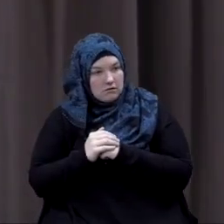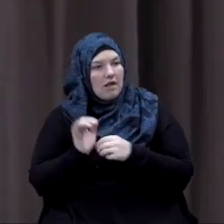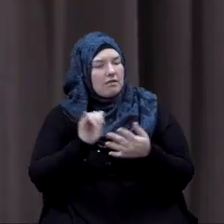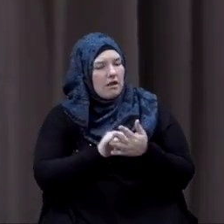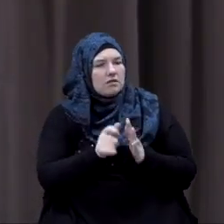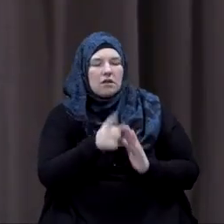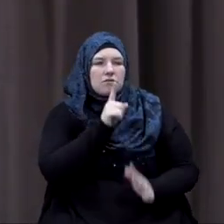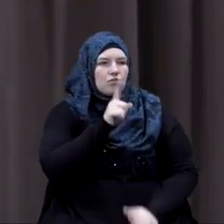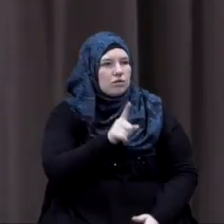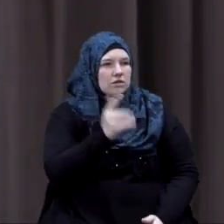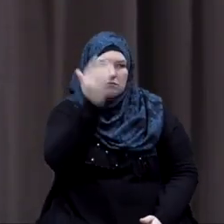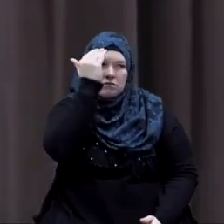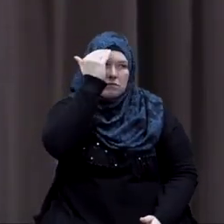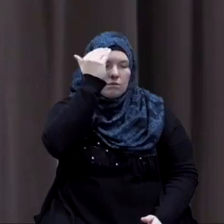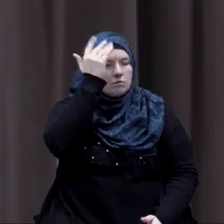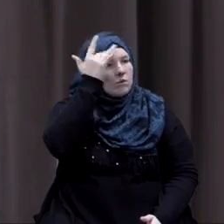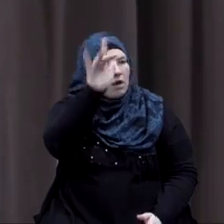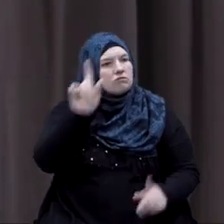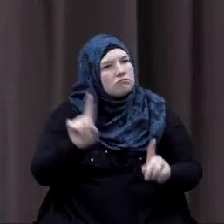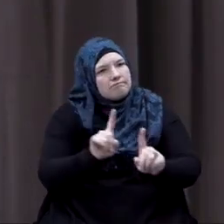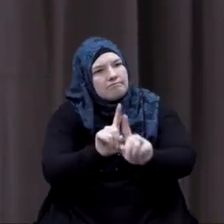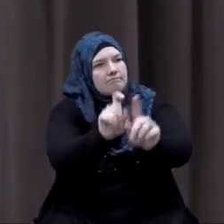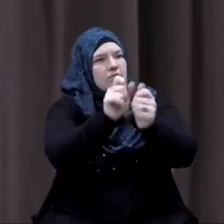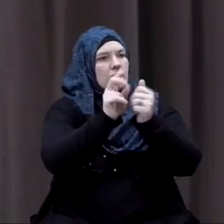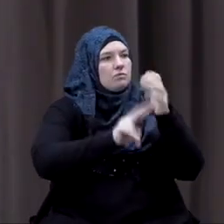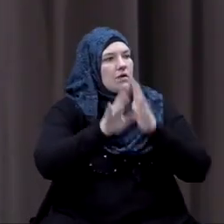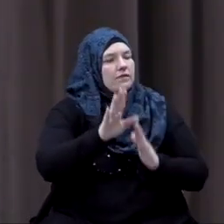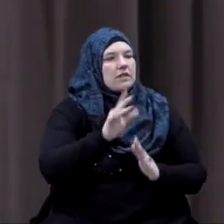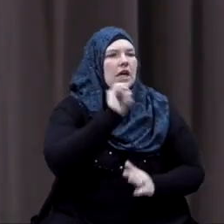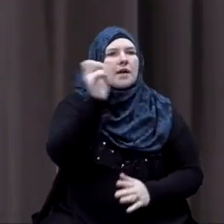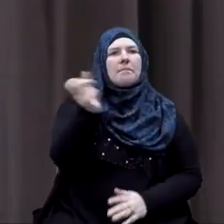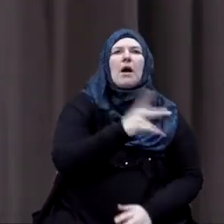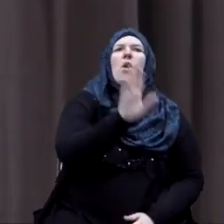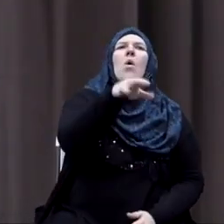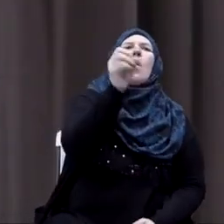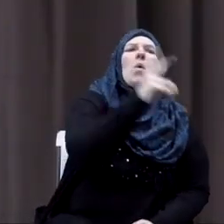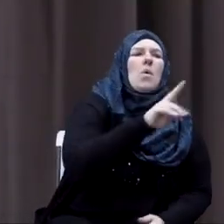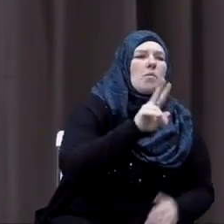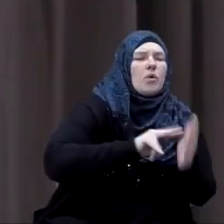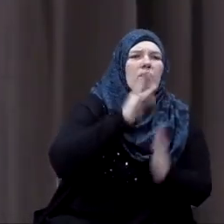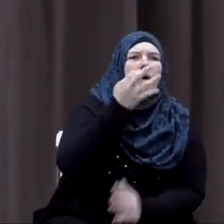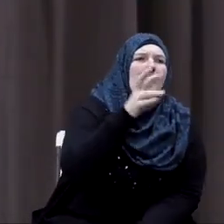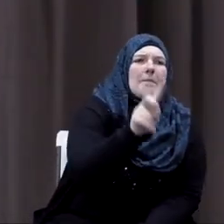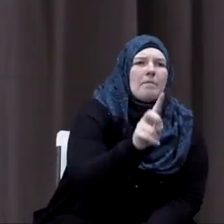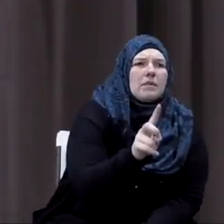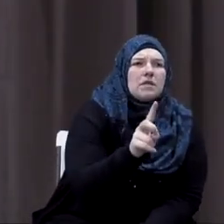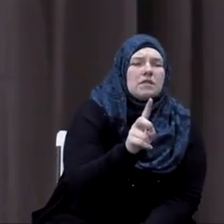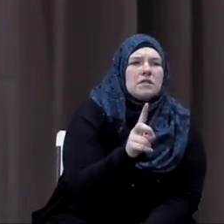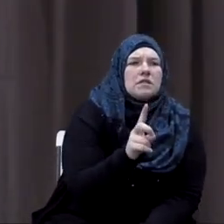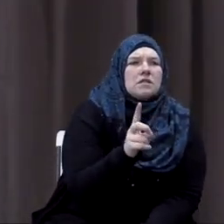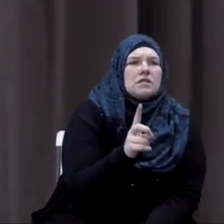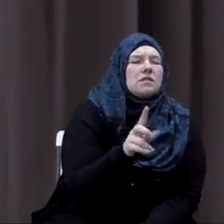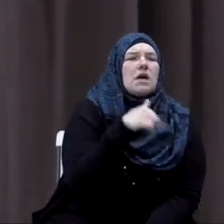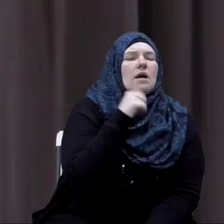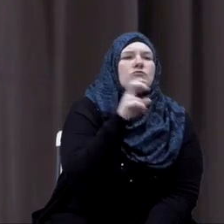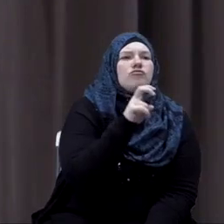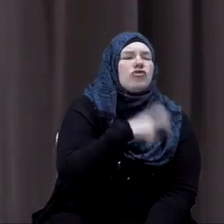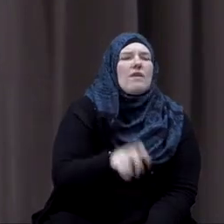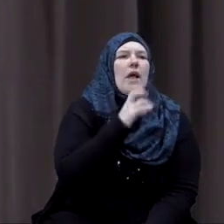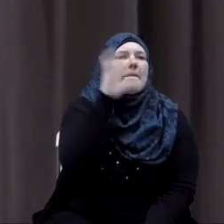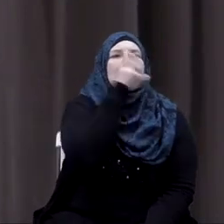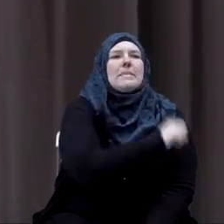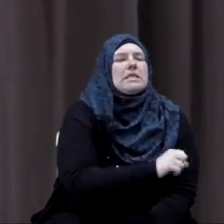is how keen they were. They wouldn't come back and say, oh Prophet Muhammad, I was traveling so I missed that